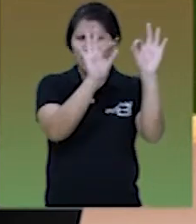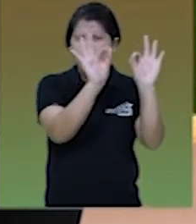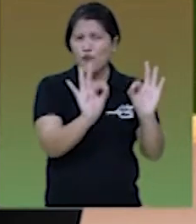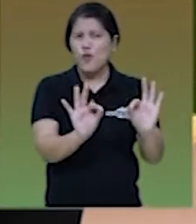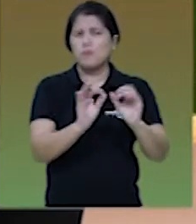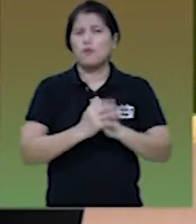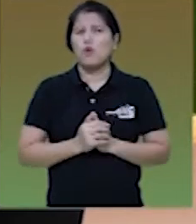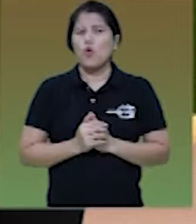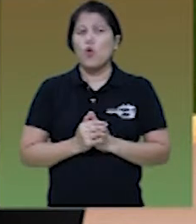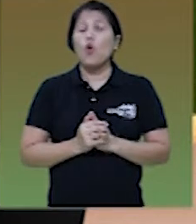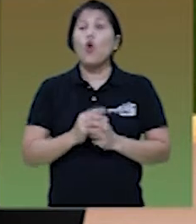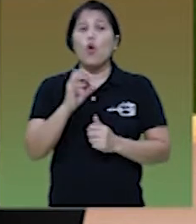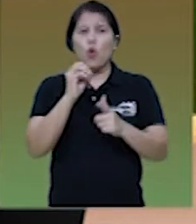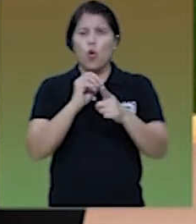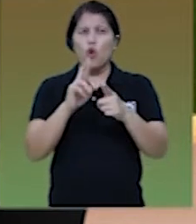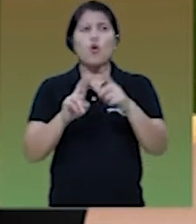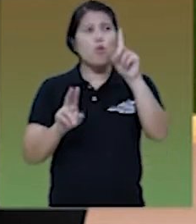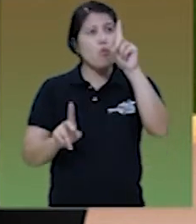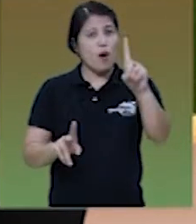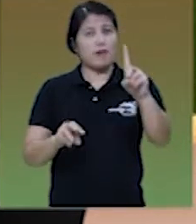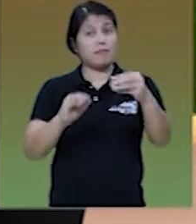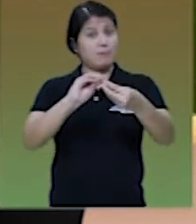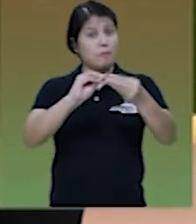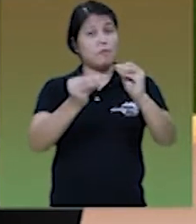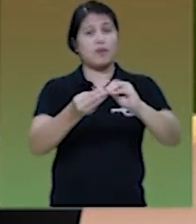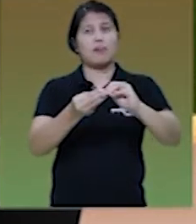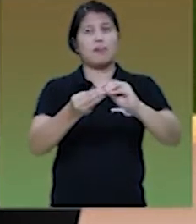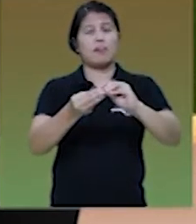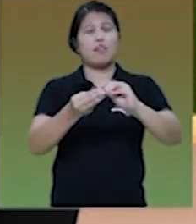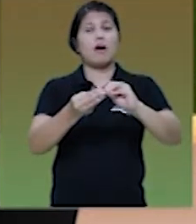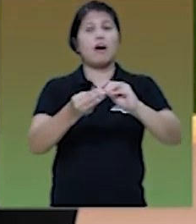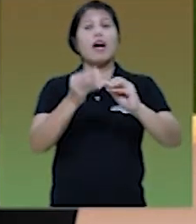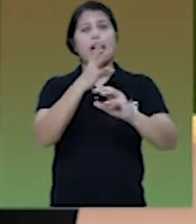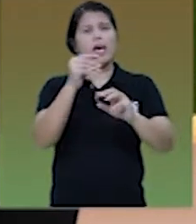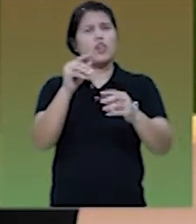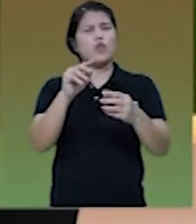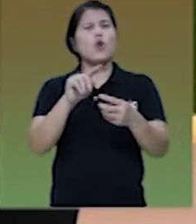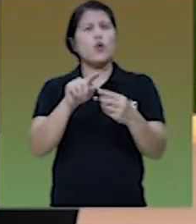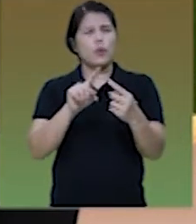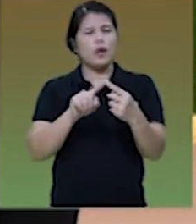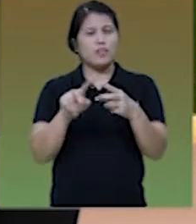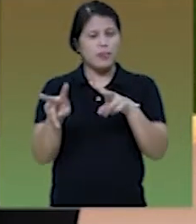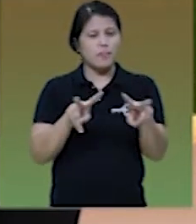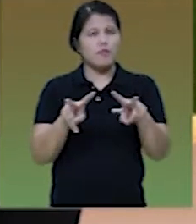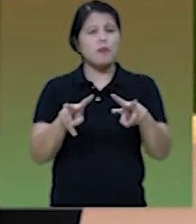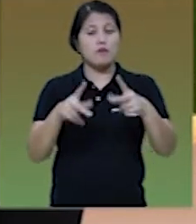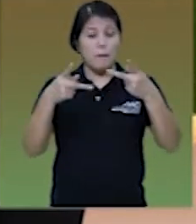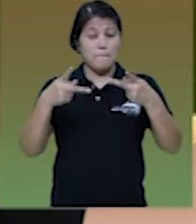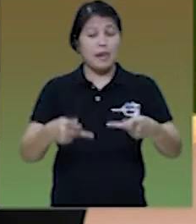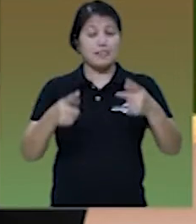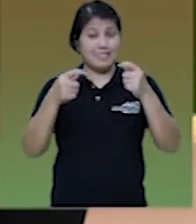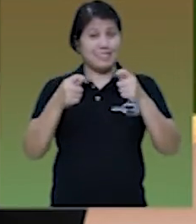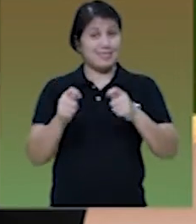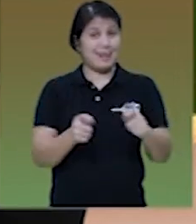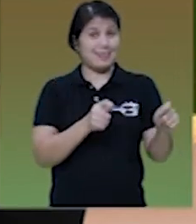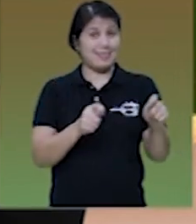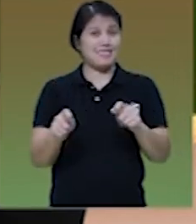form or one in number, and when the verb is in the present